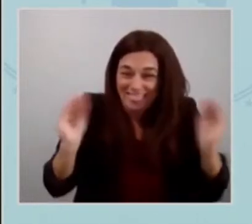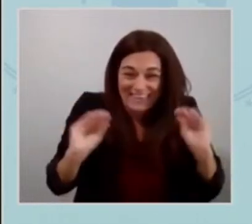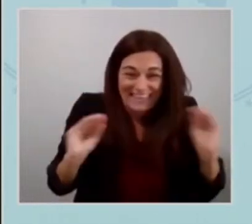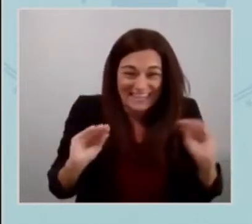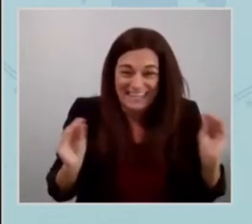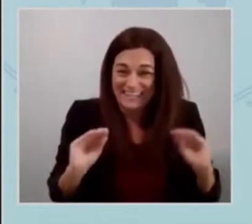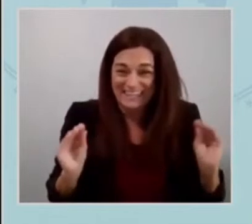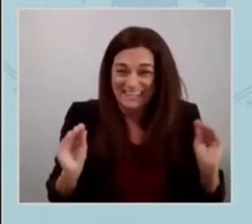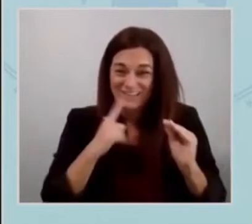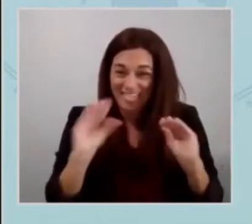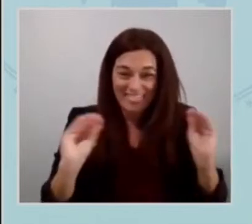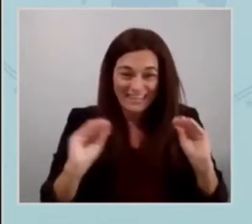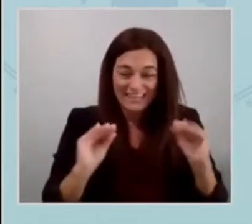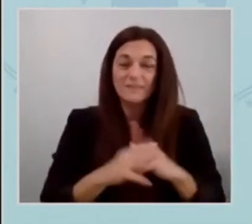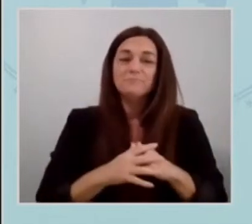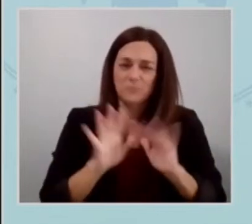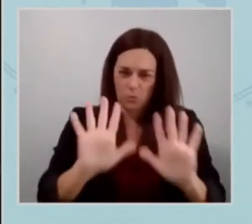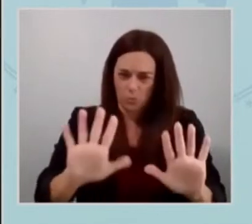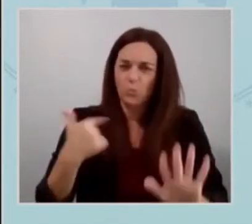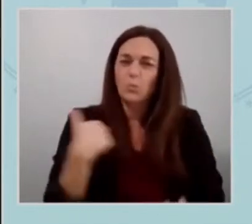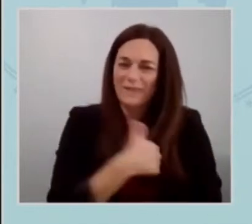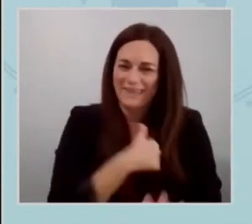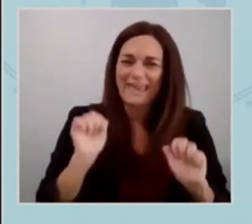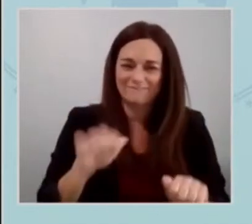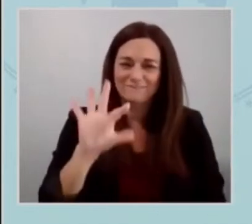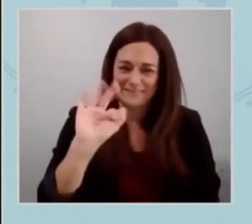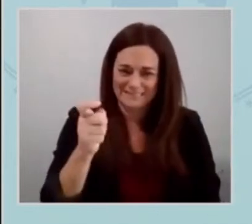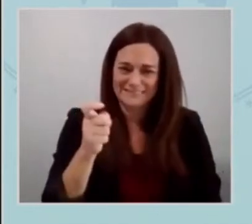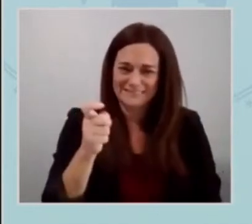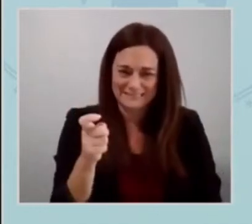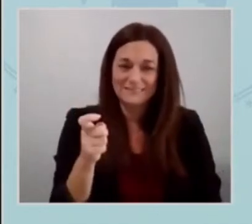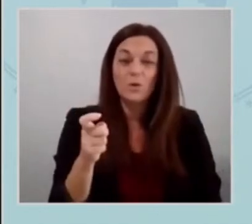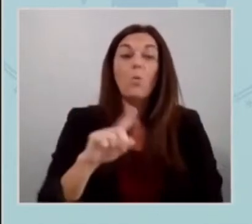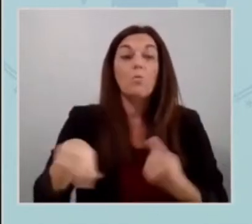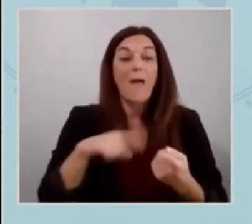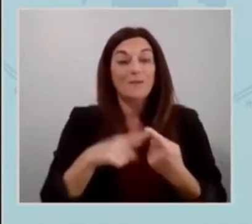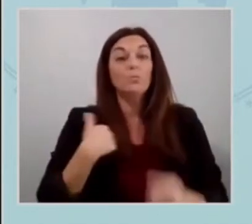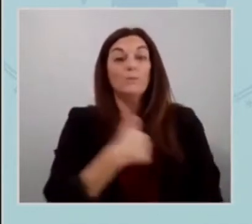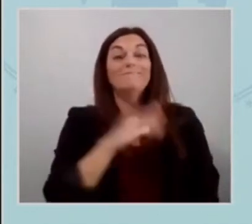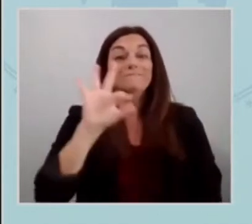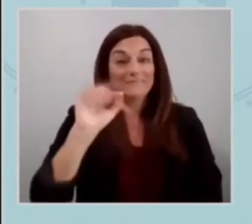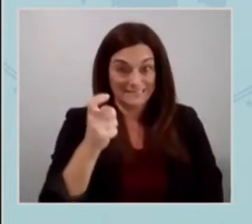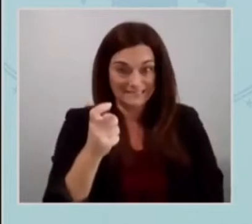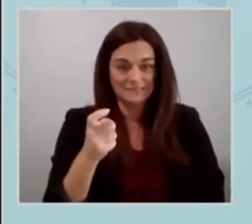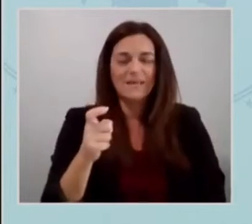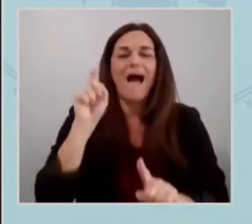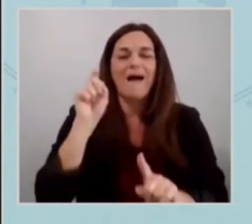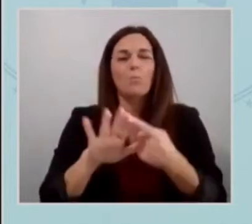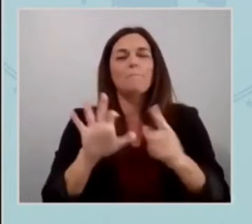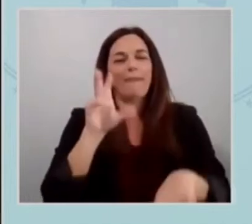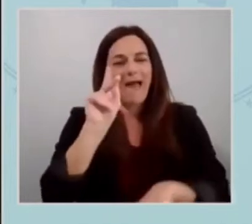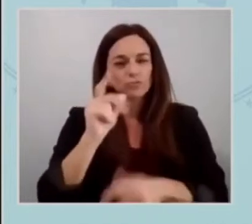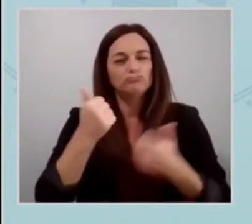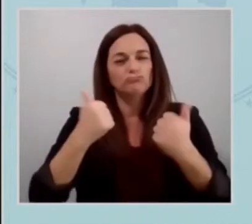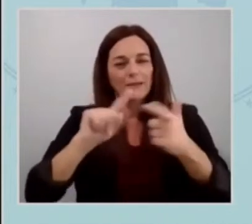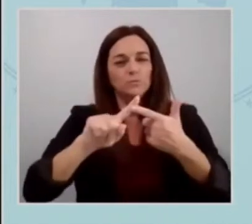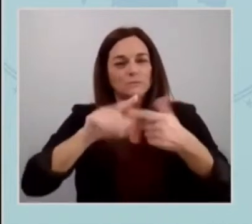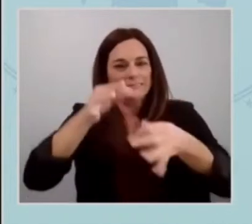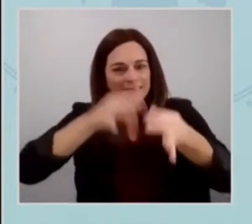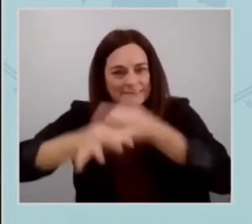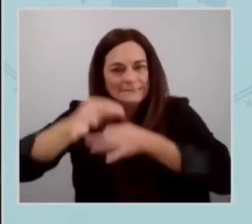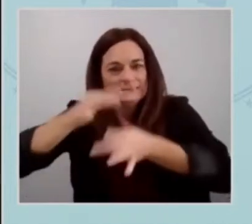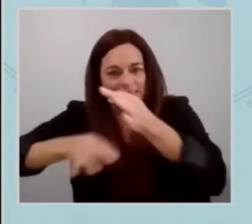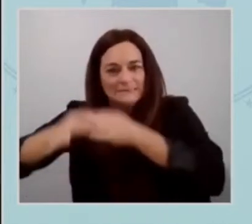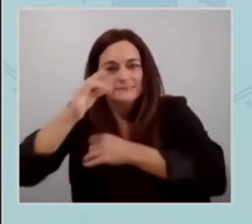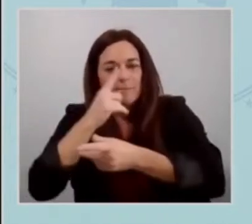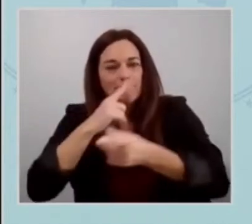areas that are really getting crushed. They don't have anything going for them. We can fix it. And I think when we fix